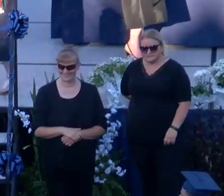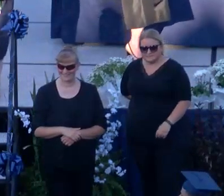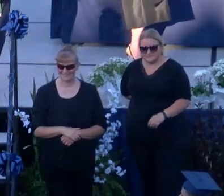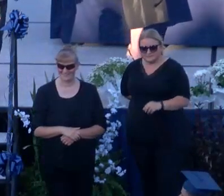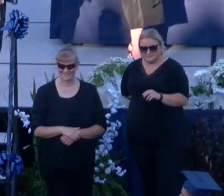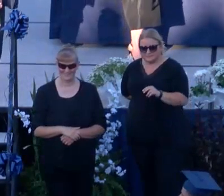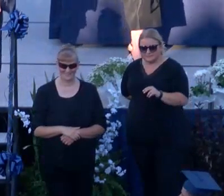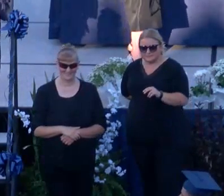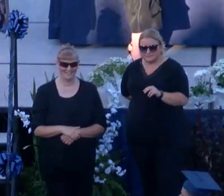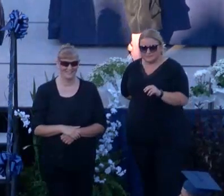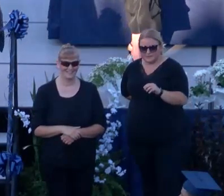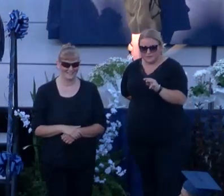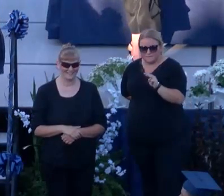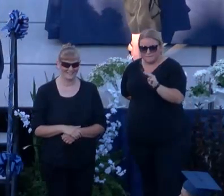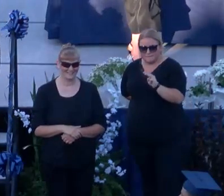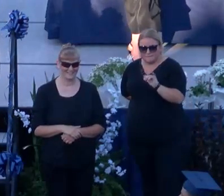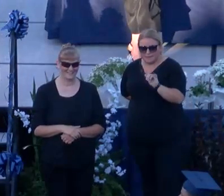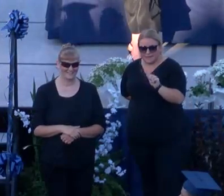Maya Bushman.